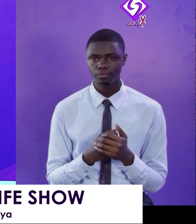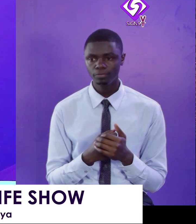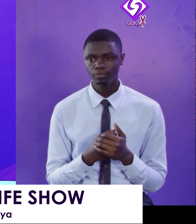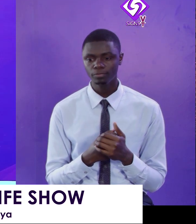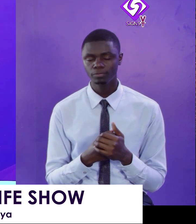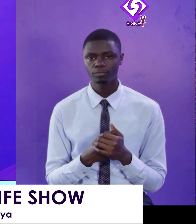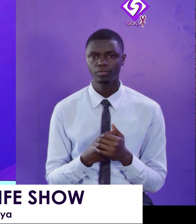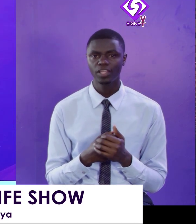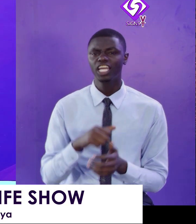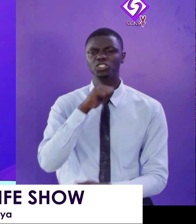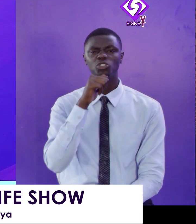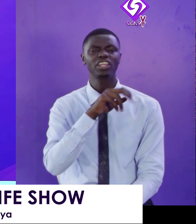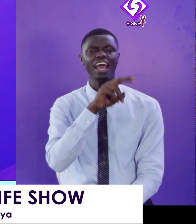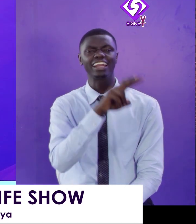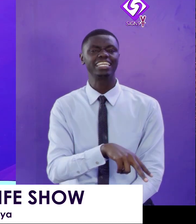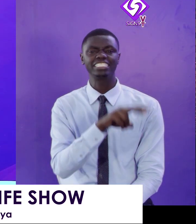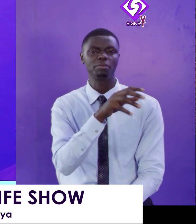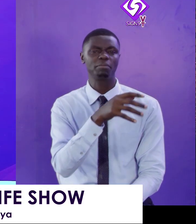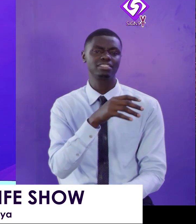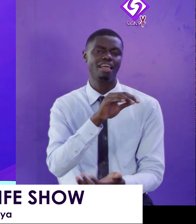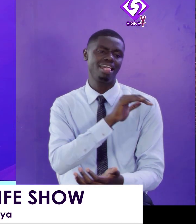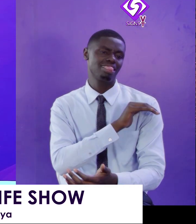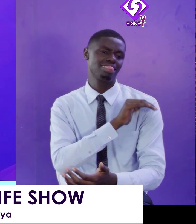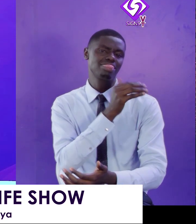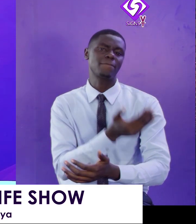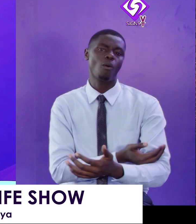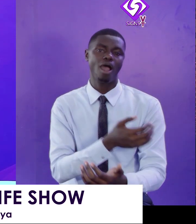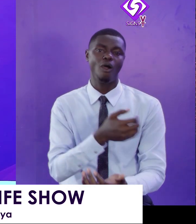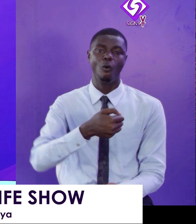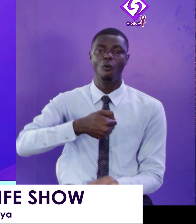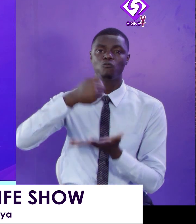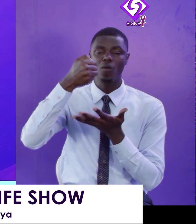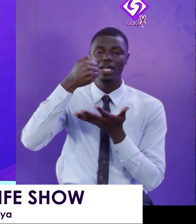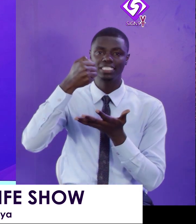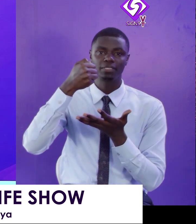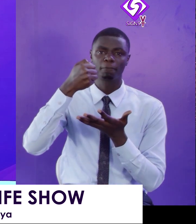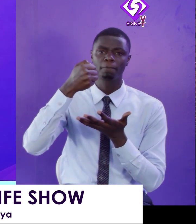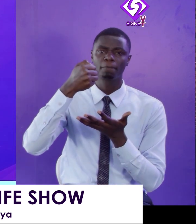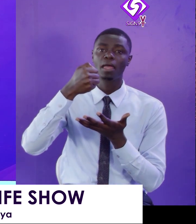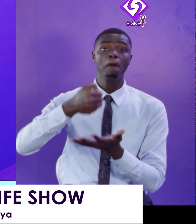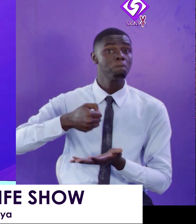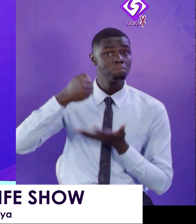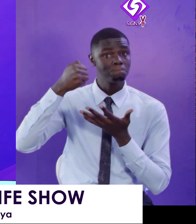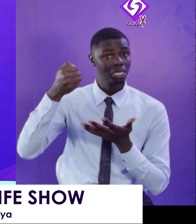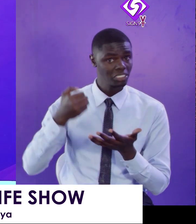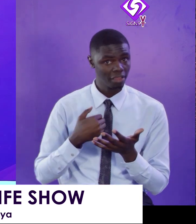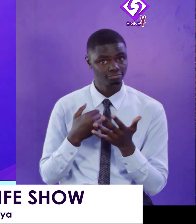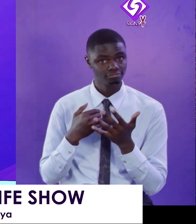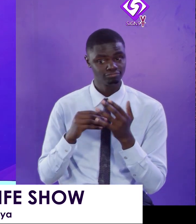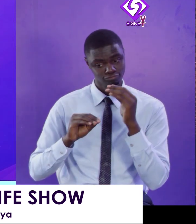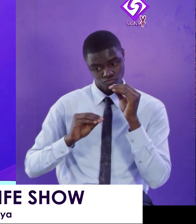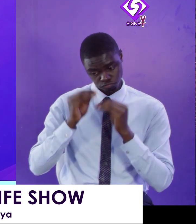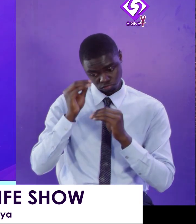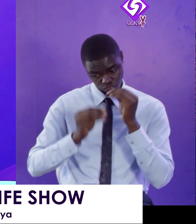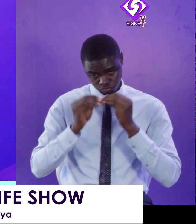don't underestimate the power of budgeting. Do you ever budget? Have you ever sat down to budget? I'm